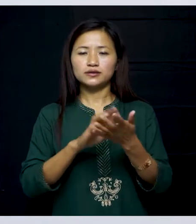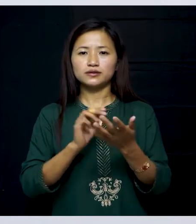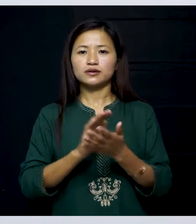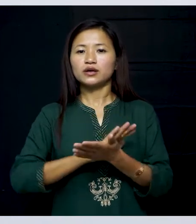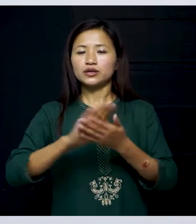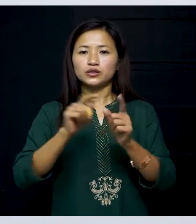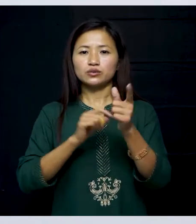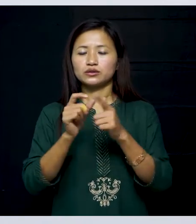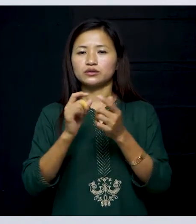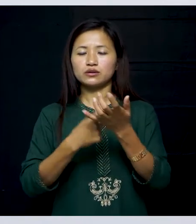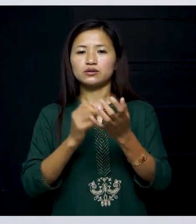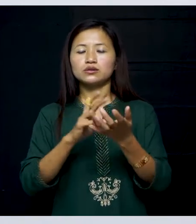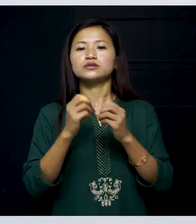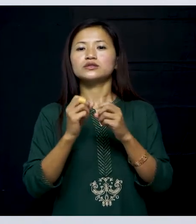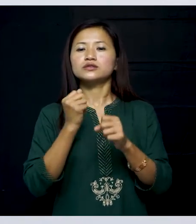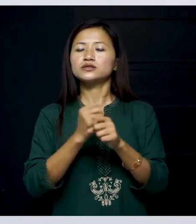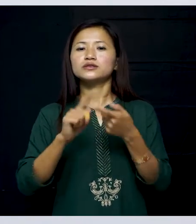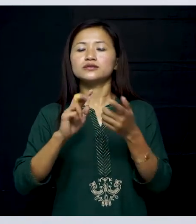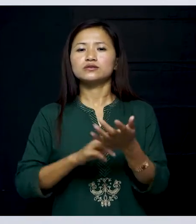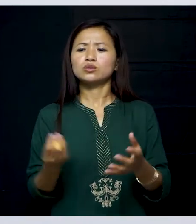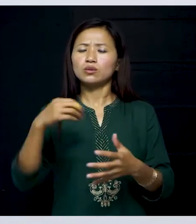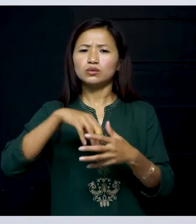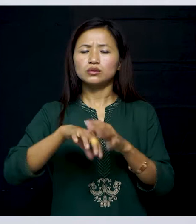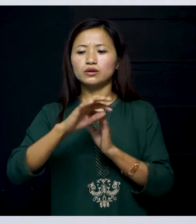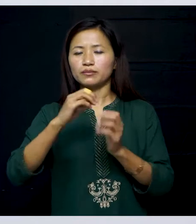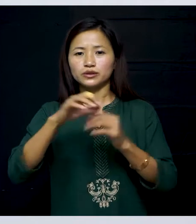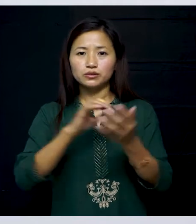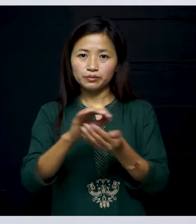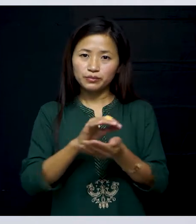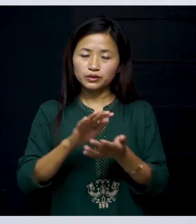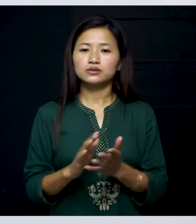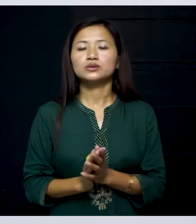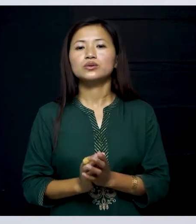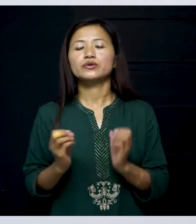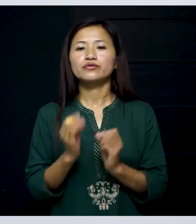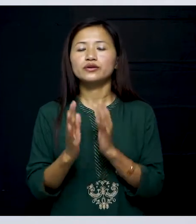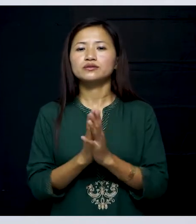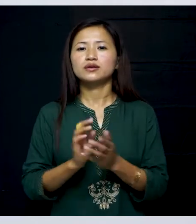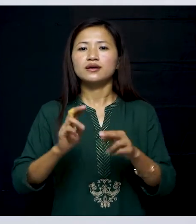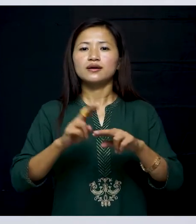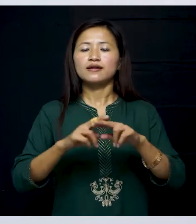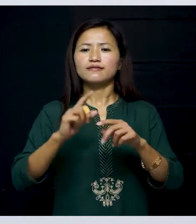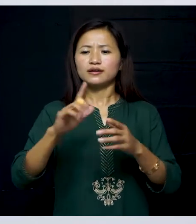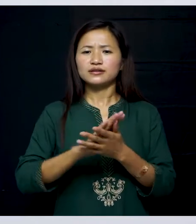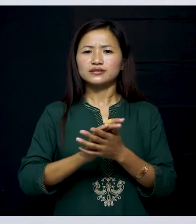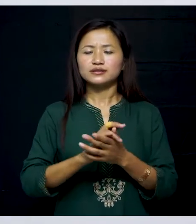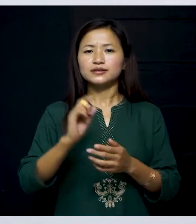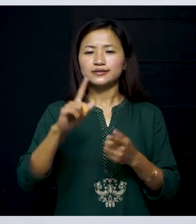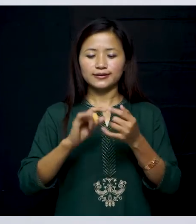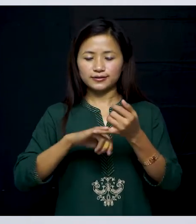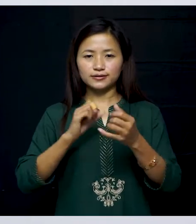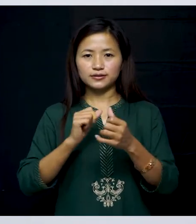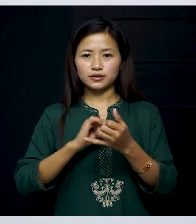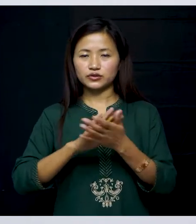which all combines to produce fire, okay? There will also be a flash point. Flash point means